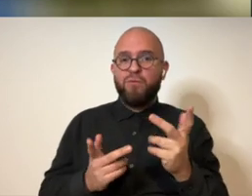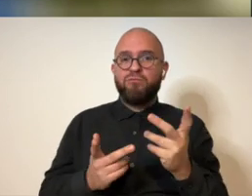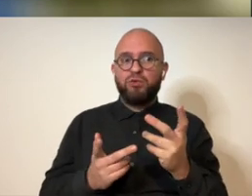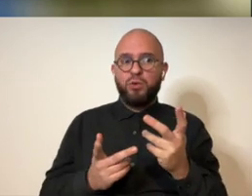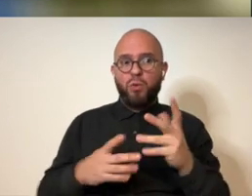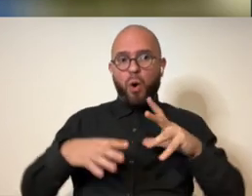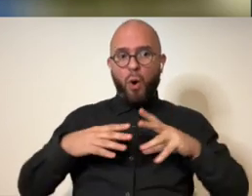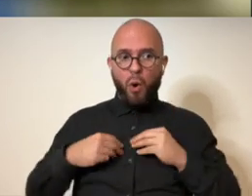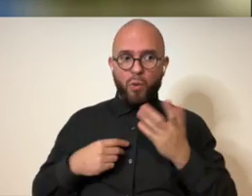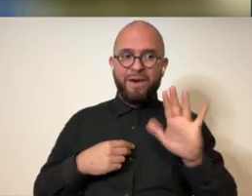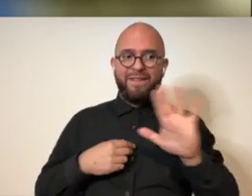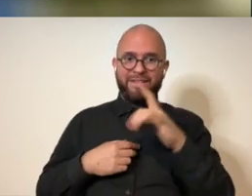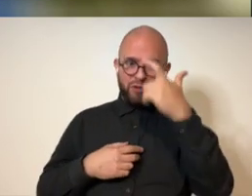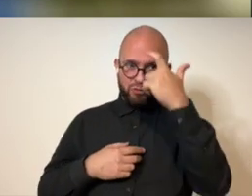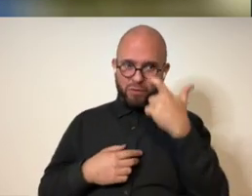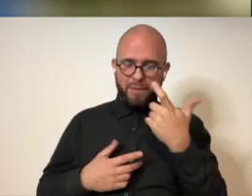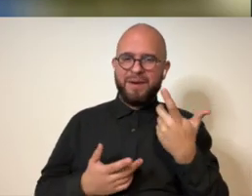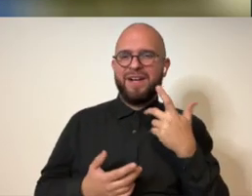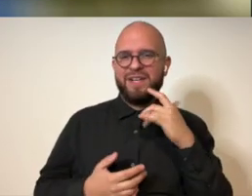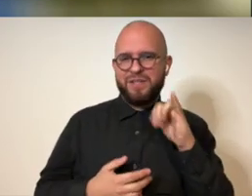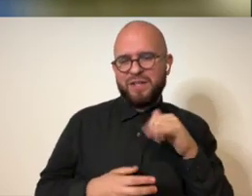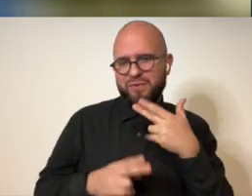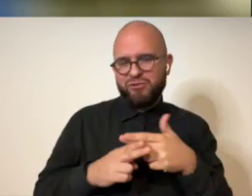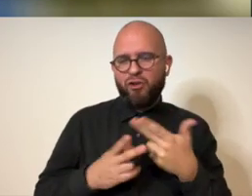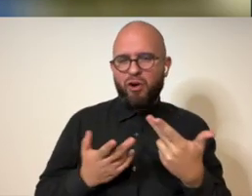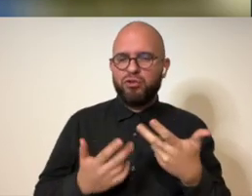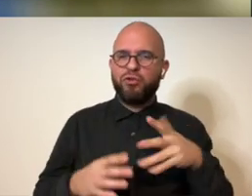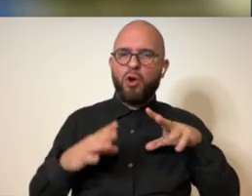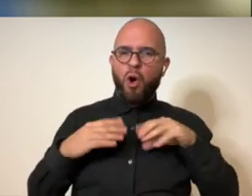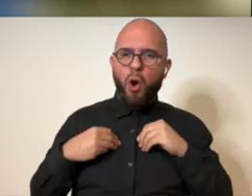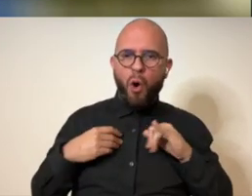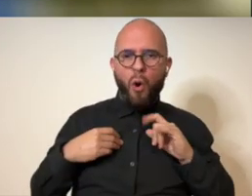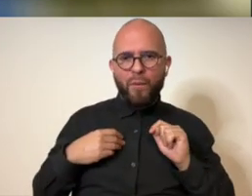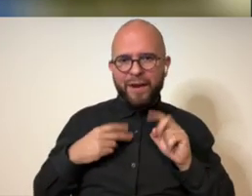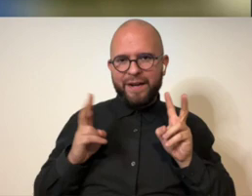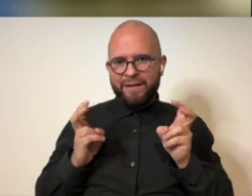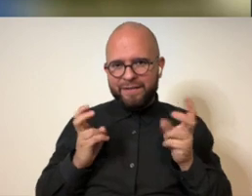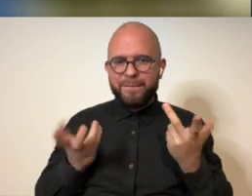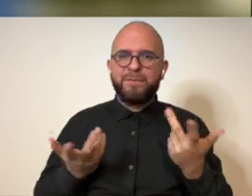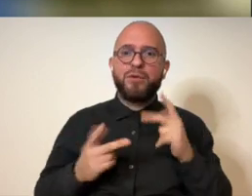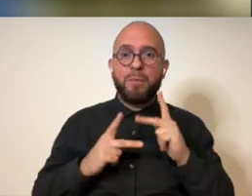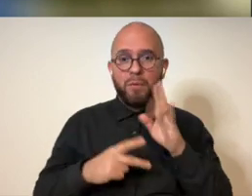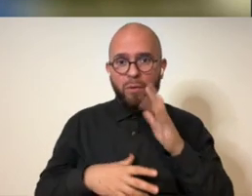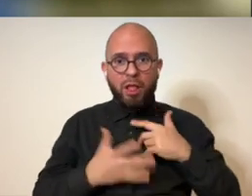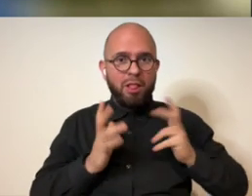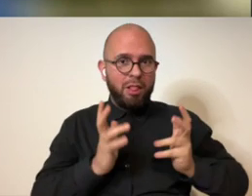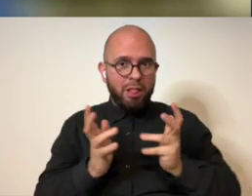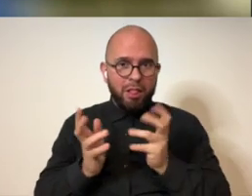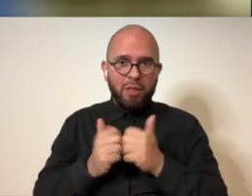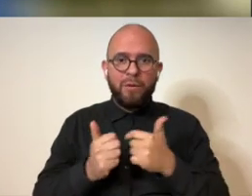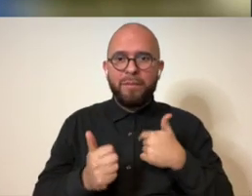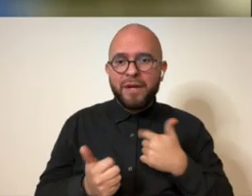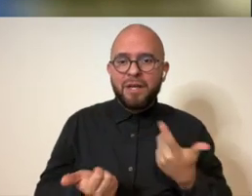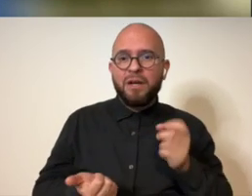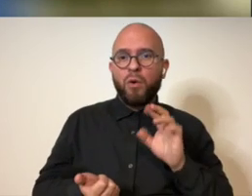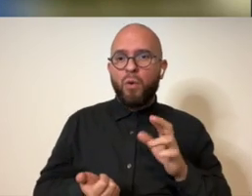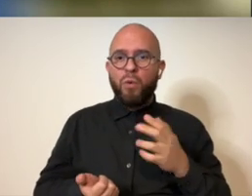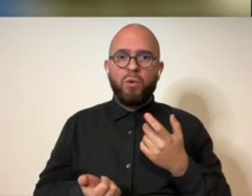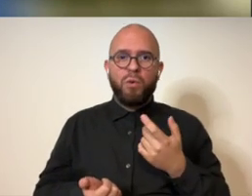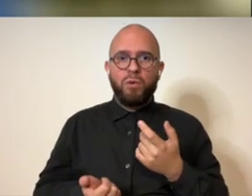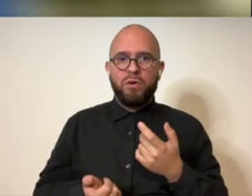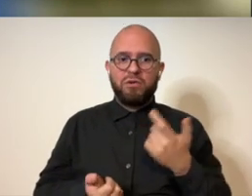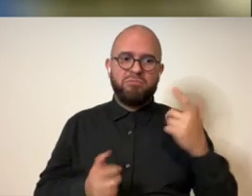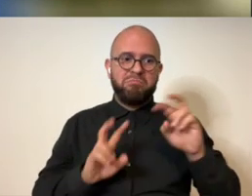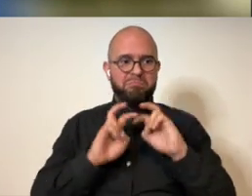thought, why don't I give people an invitation to own their trauma? And that's the name of that series, is Own It. And